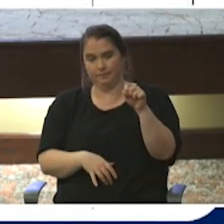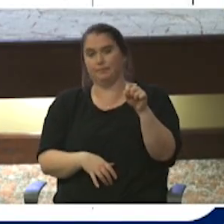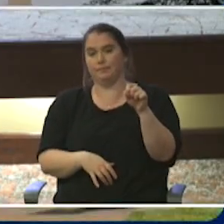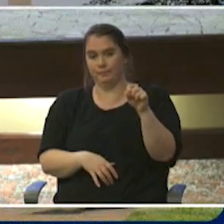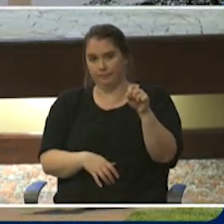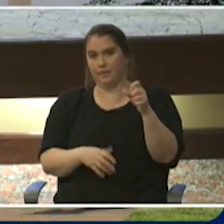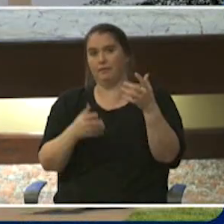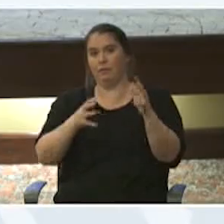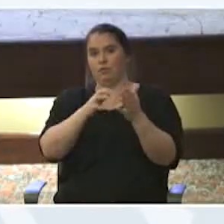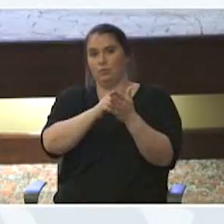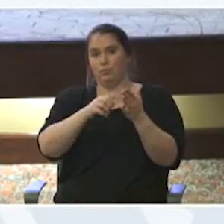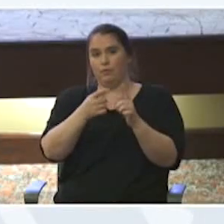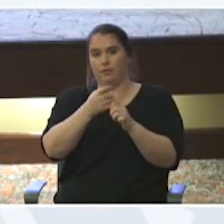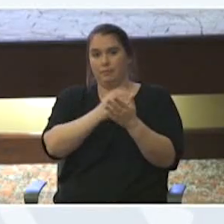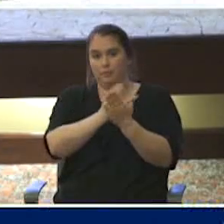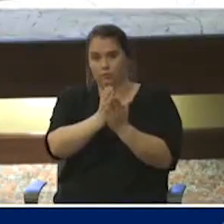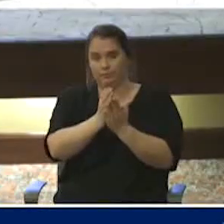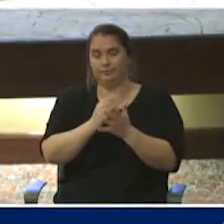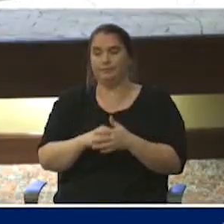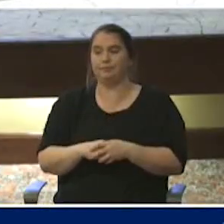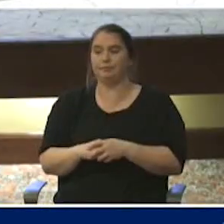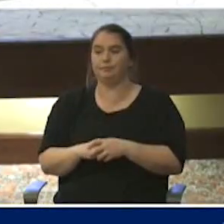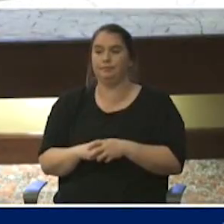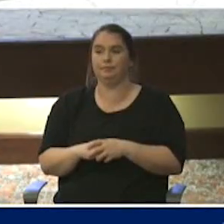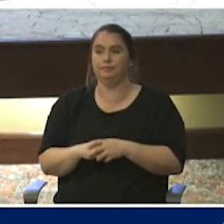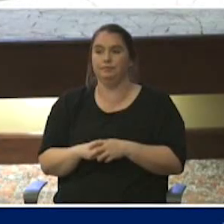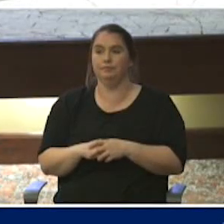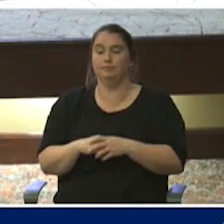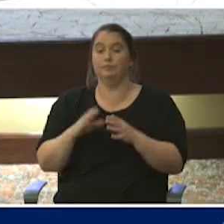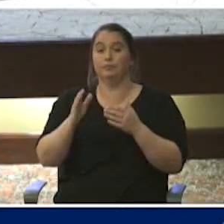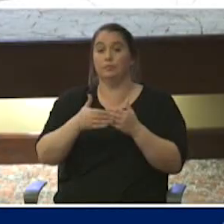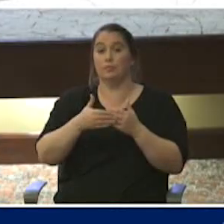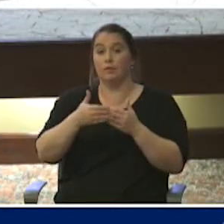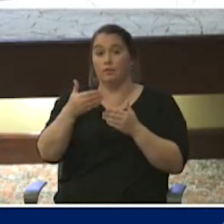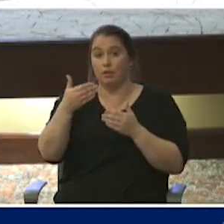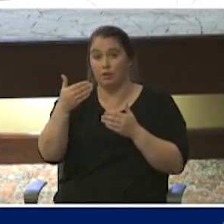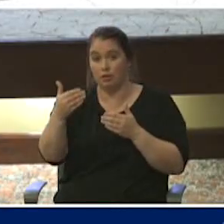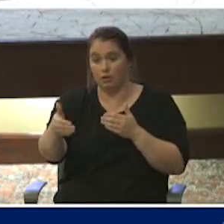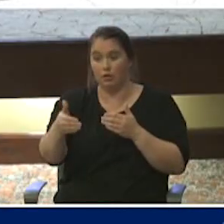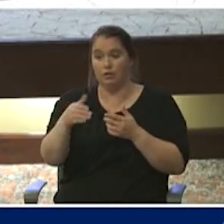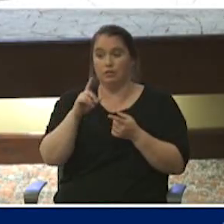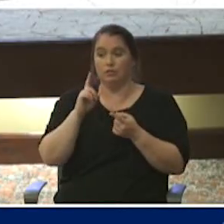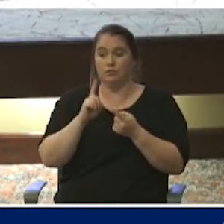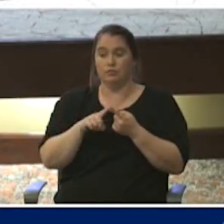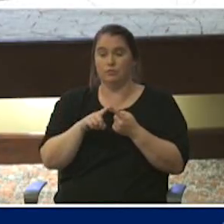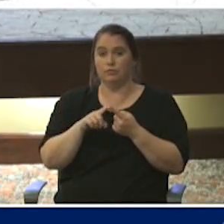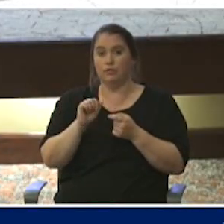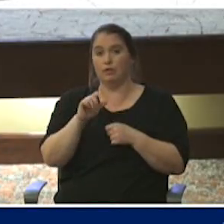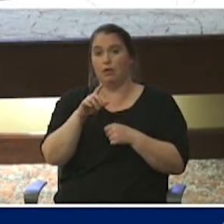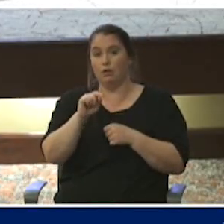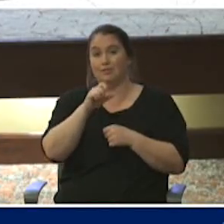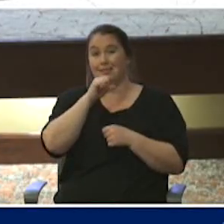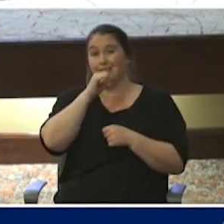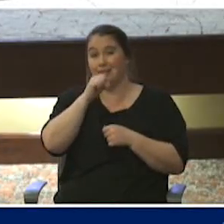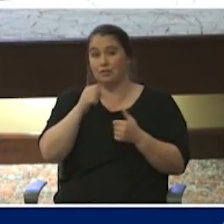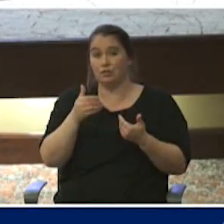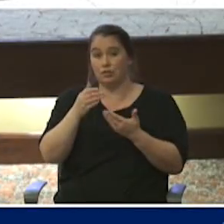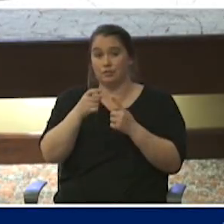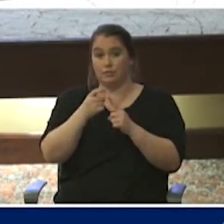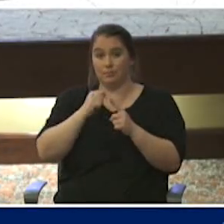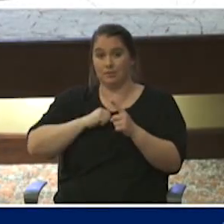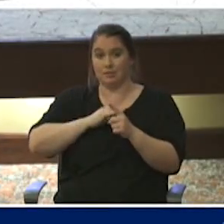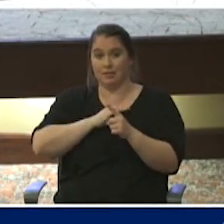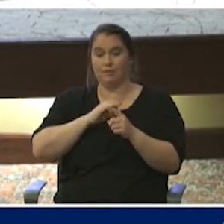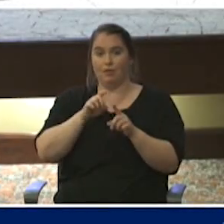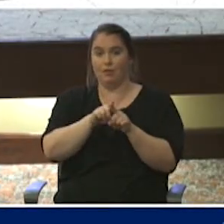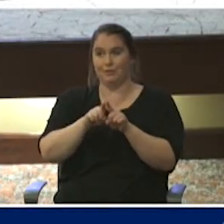existing budget. Okay. Now, moving on to the alternates not suggested by staff that also wasn't in the